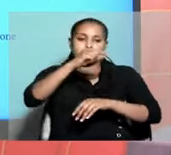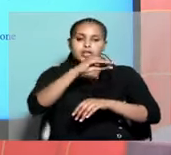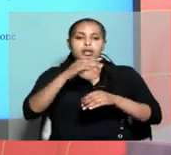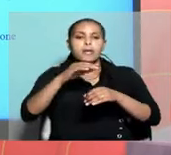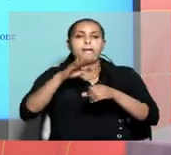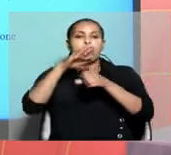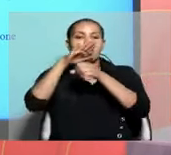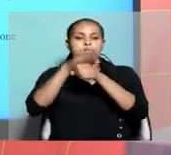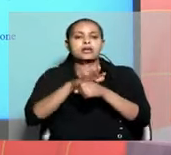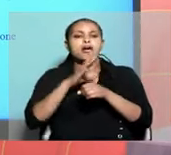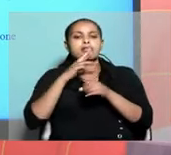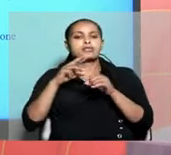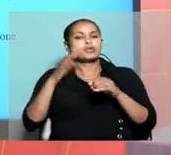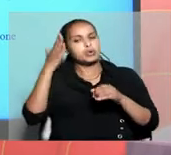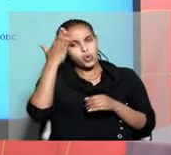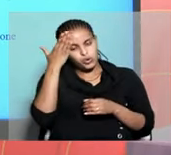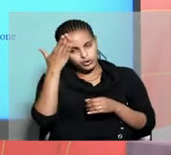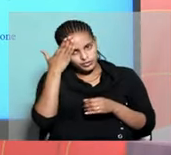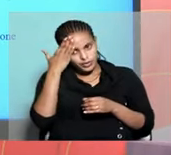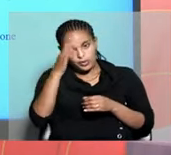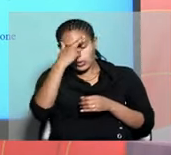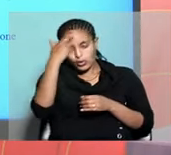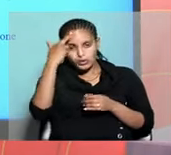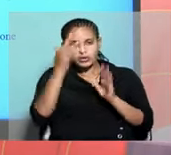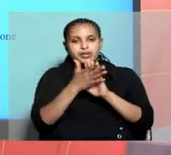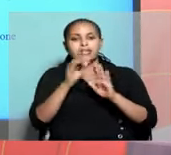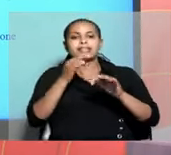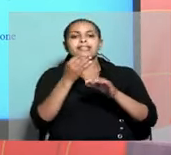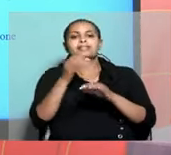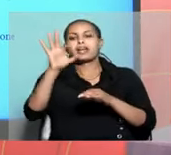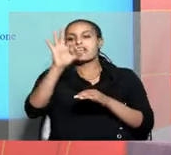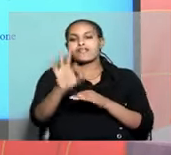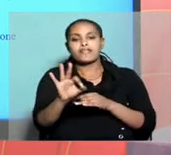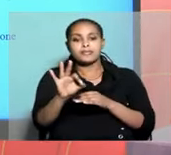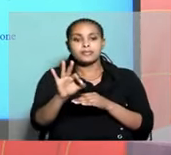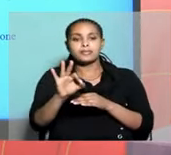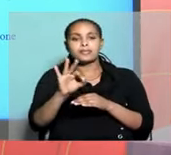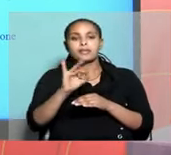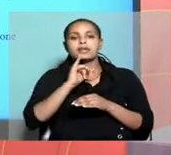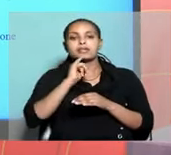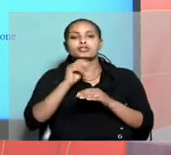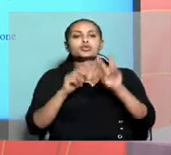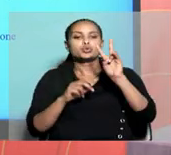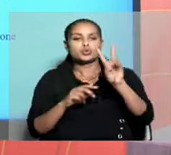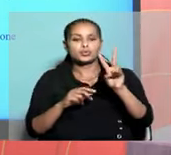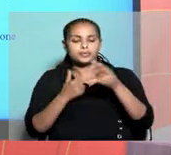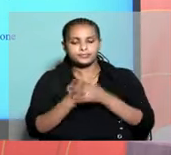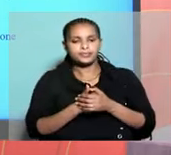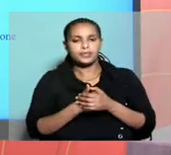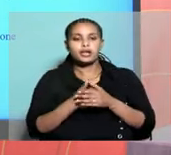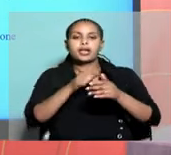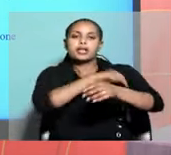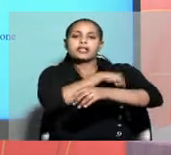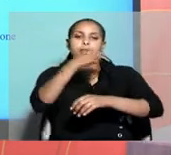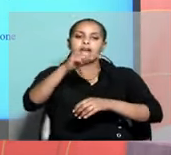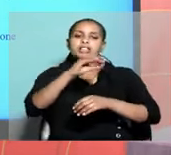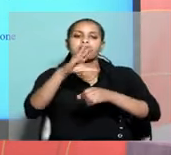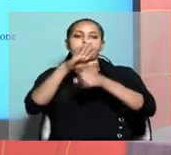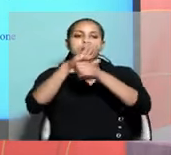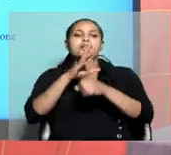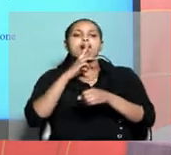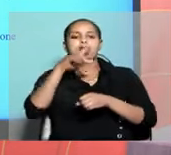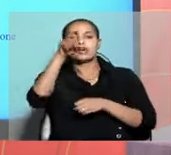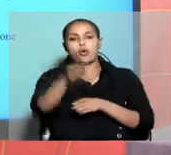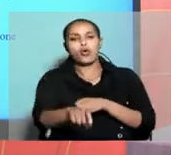pressure of the system are known, because degree of freedom for a pure substance is 2. Temperature and pressure